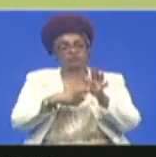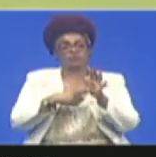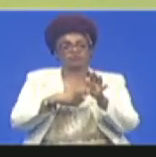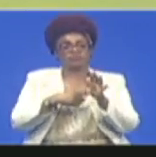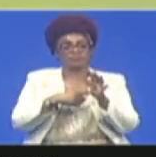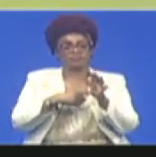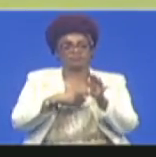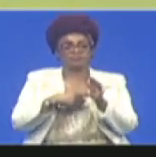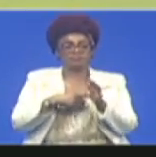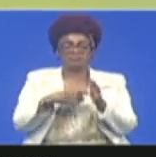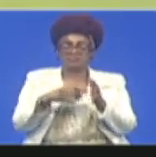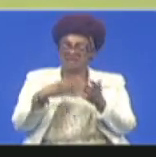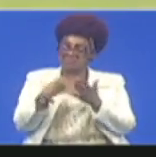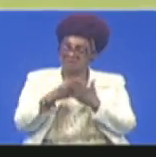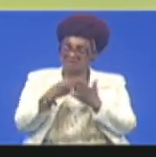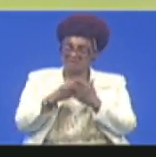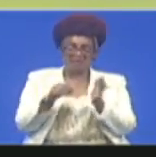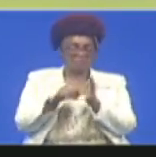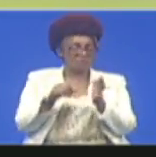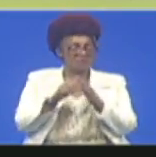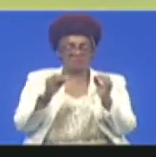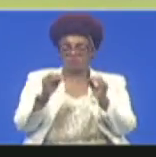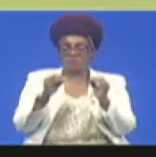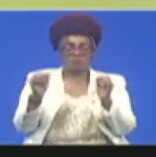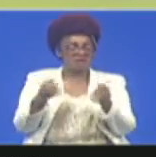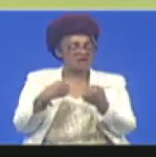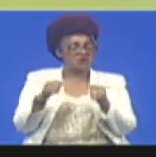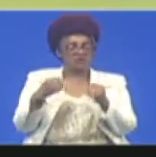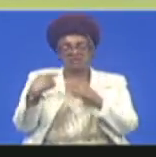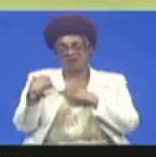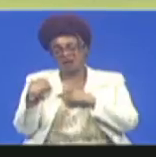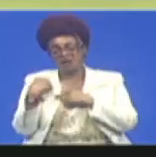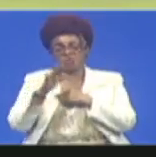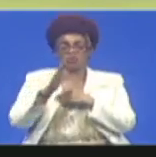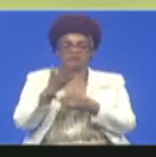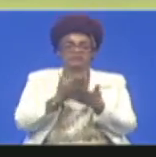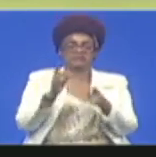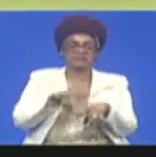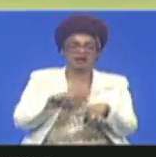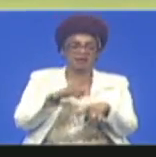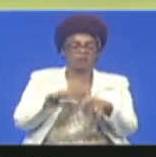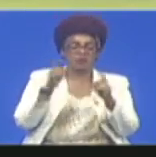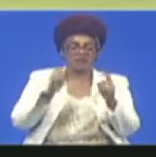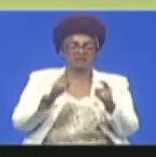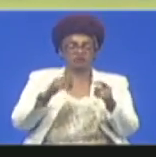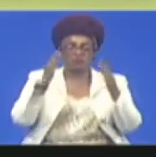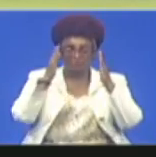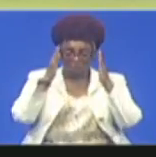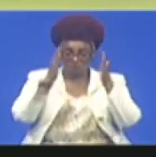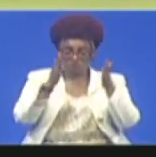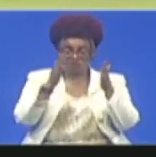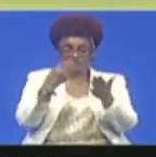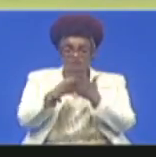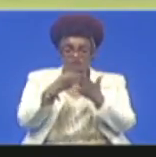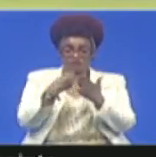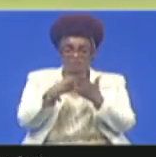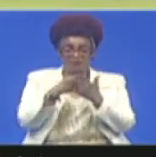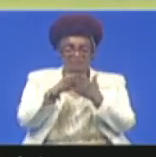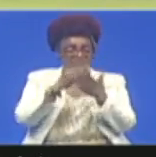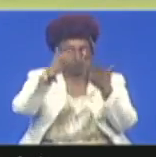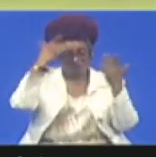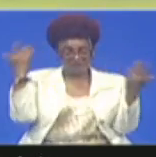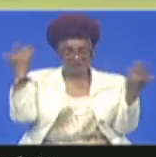not a problem because you cannot rely on those things because of football. Once you're a professional, you need to rely on the football and forget about the money. When you get to the field, just forget